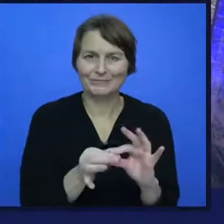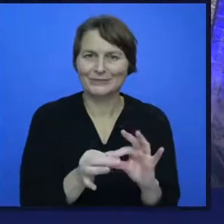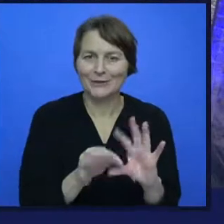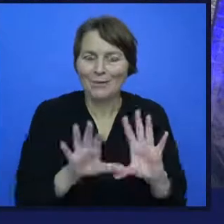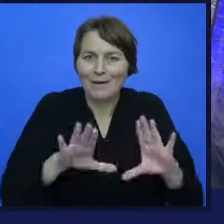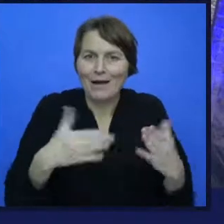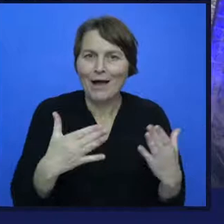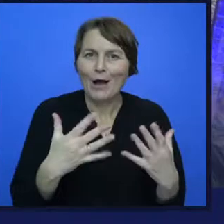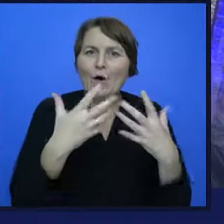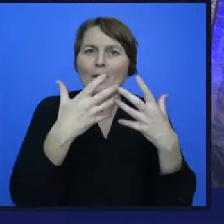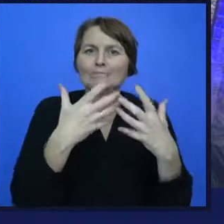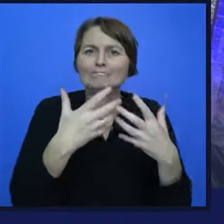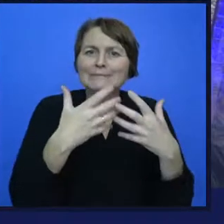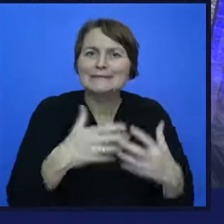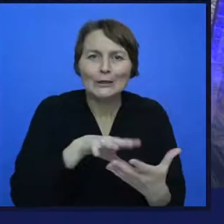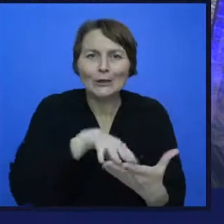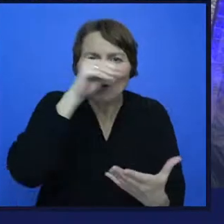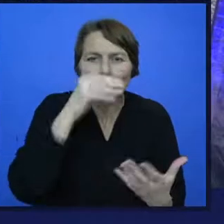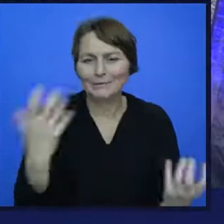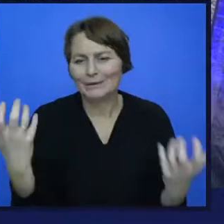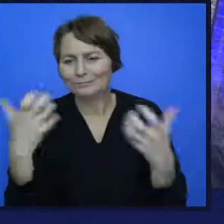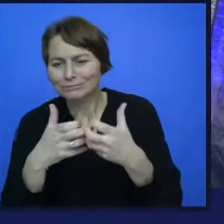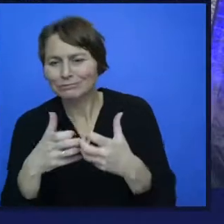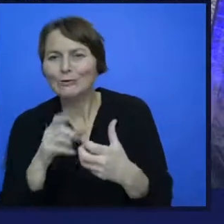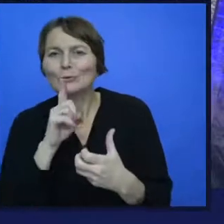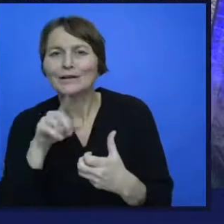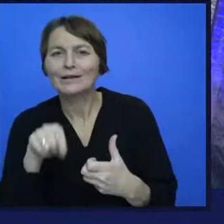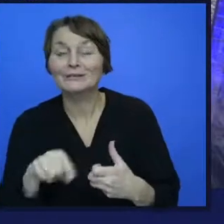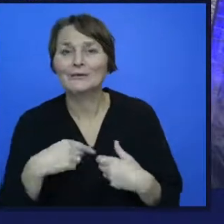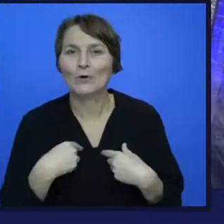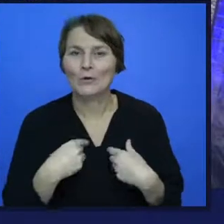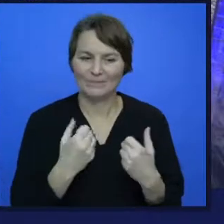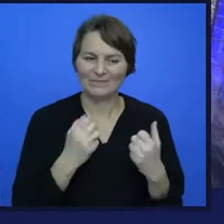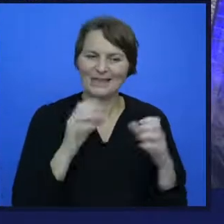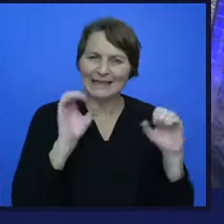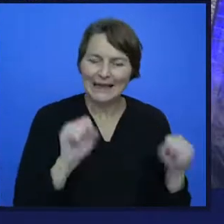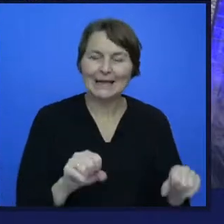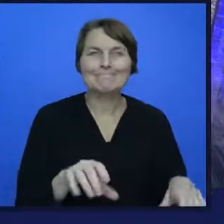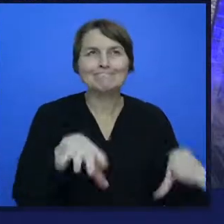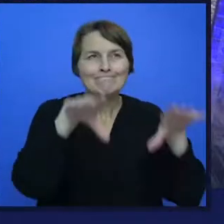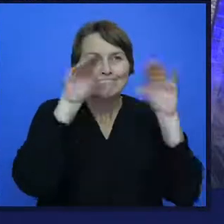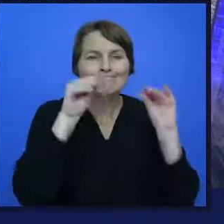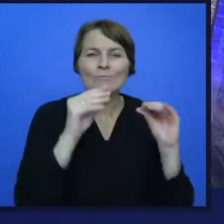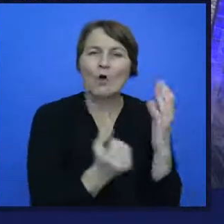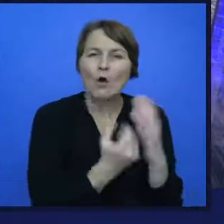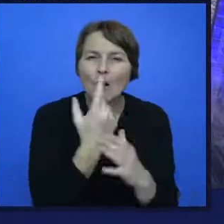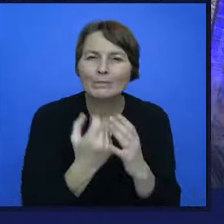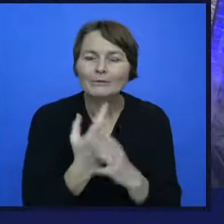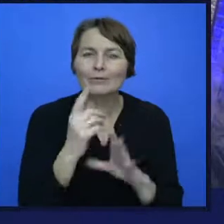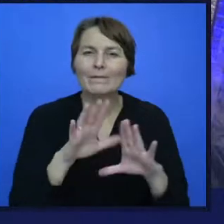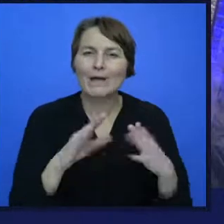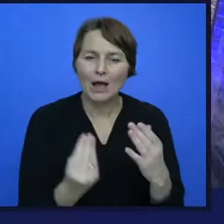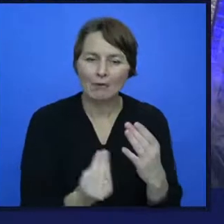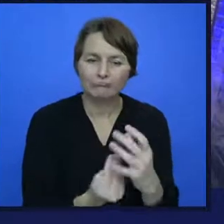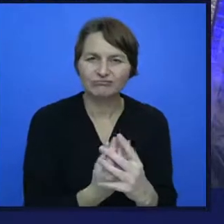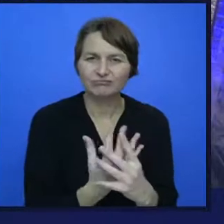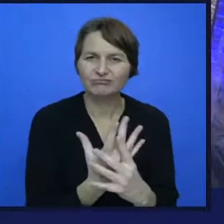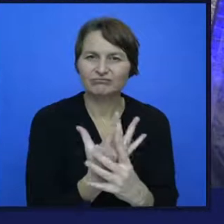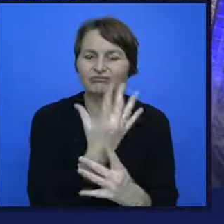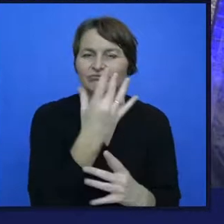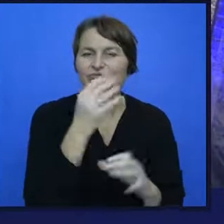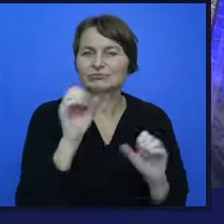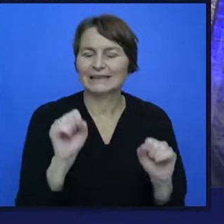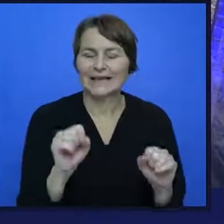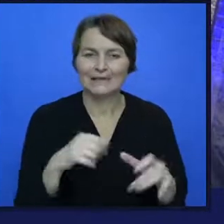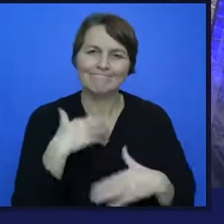like, that's the thing. It's the ability to play, the ability to understand the opportunity, the ability to grow from that, but doing